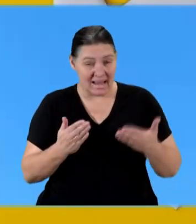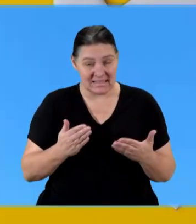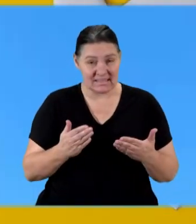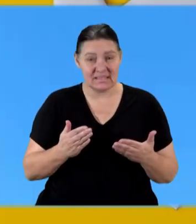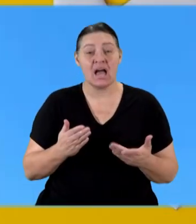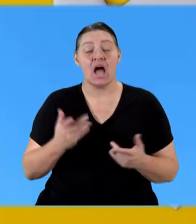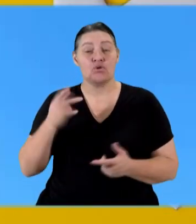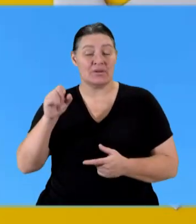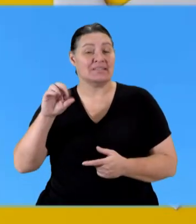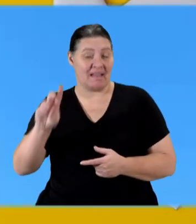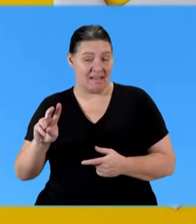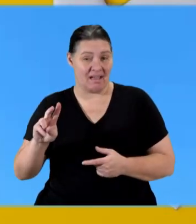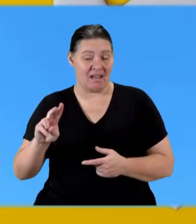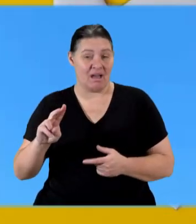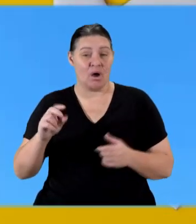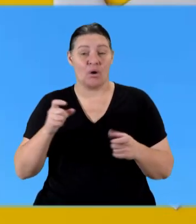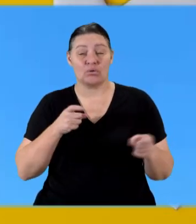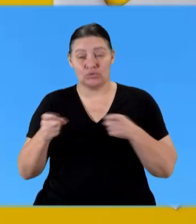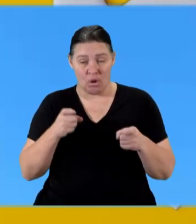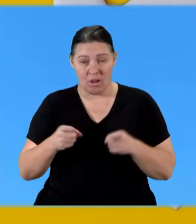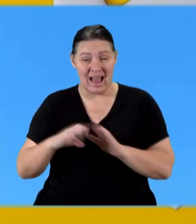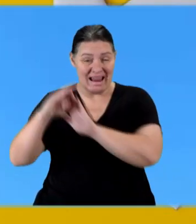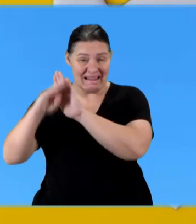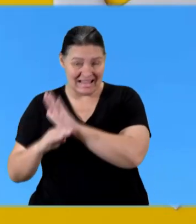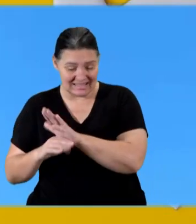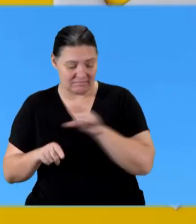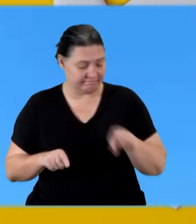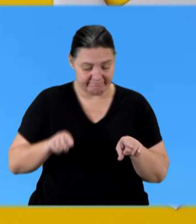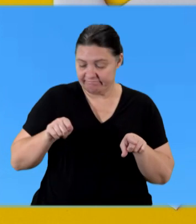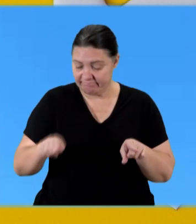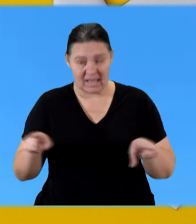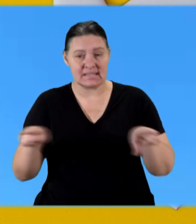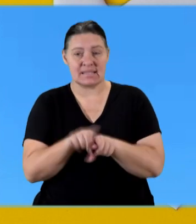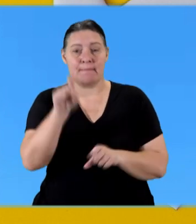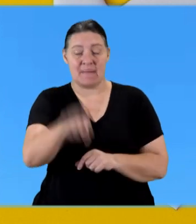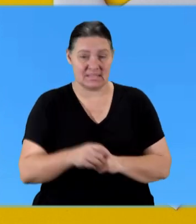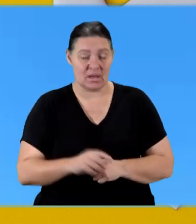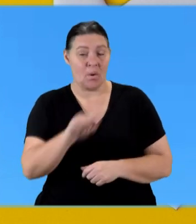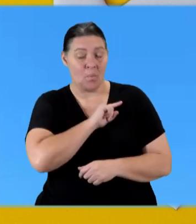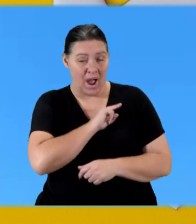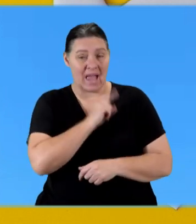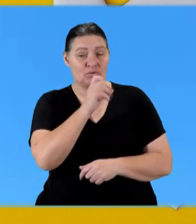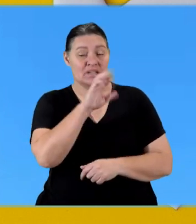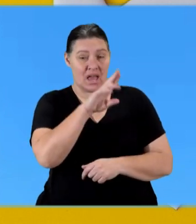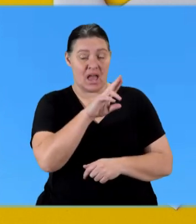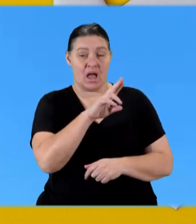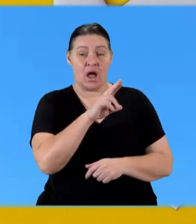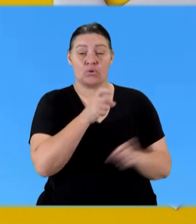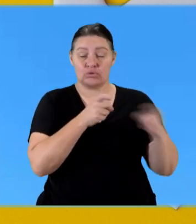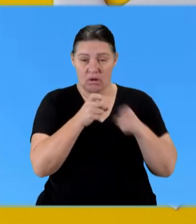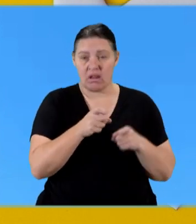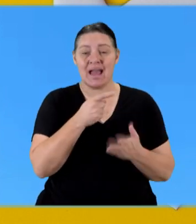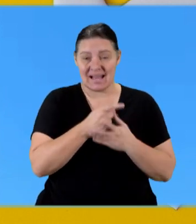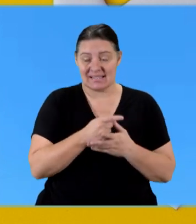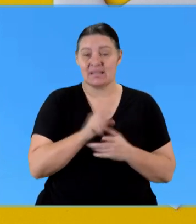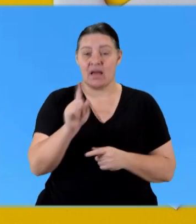of the creditors control and the creditors list must be the same because the creditors control is a summary